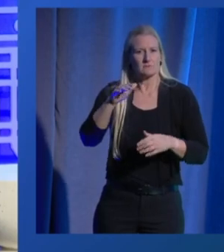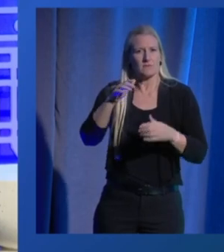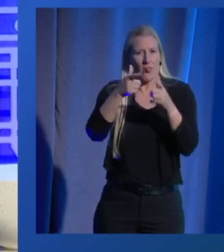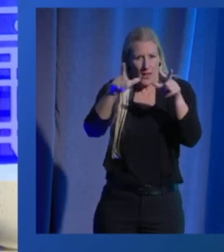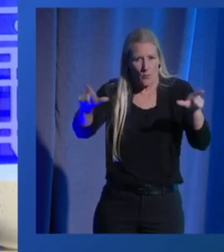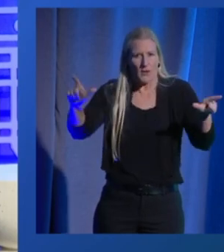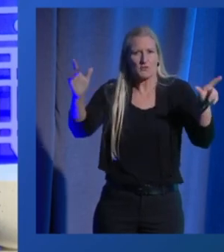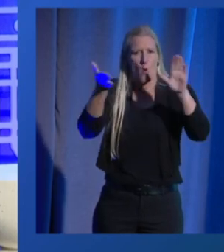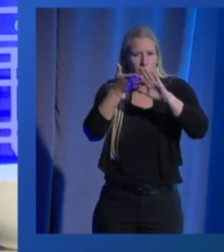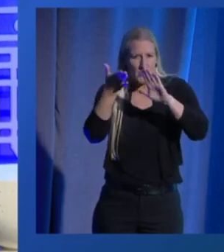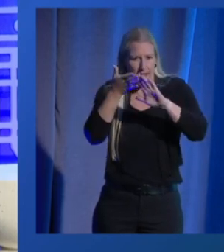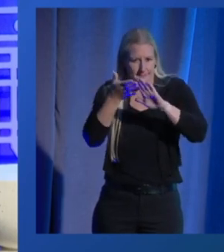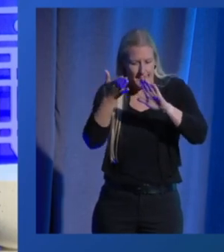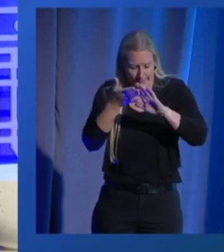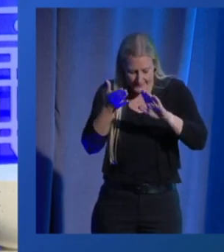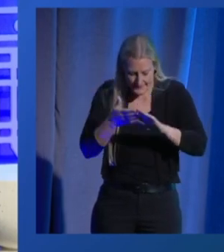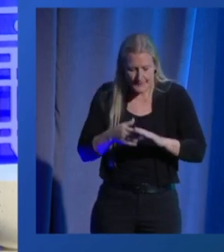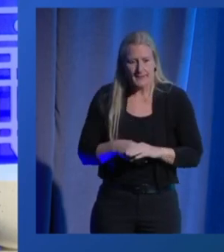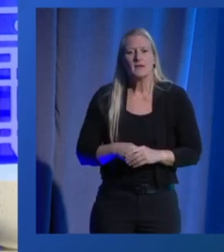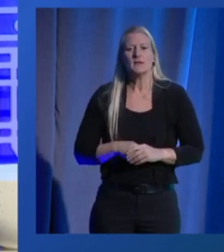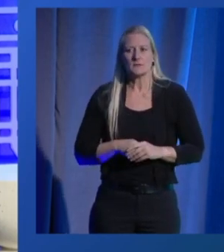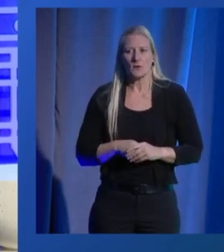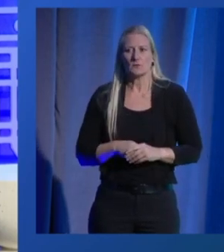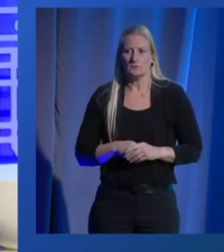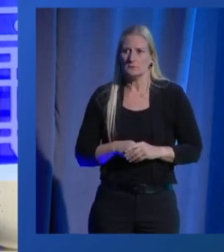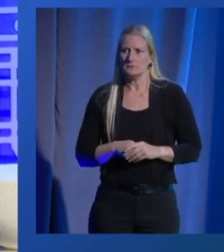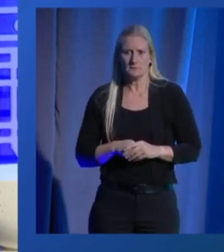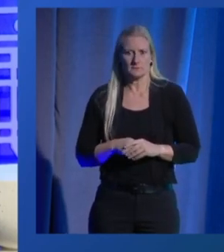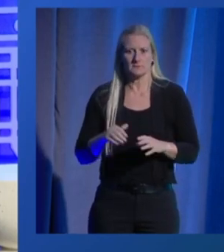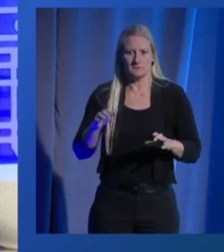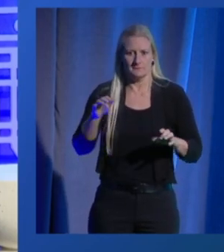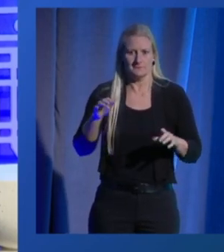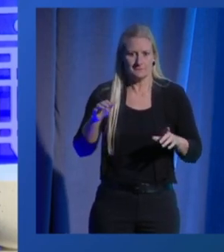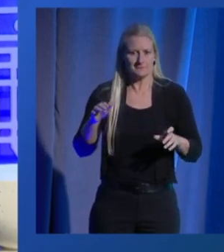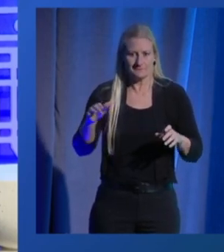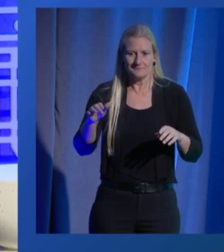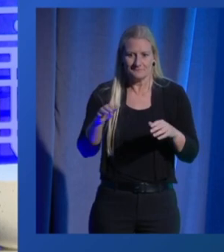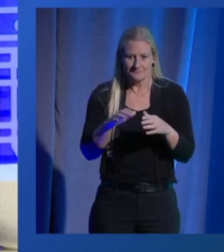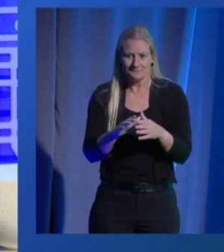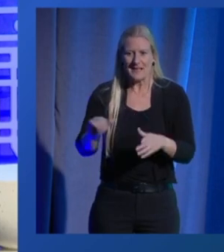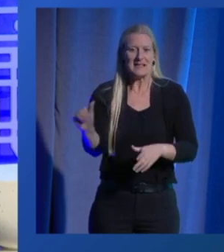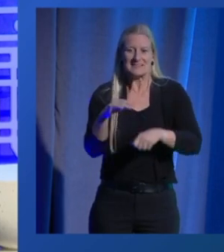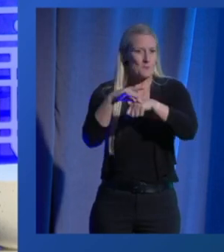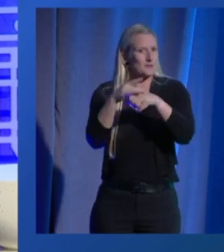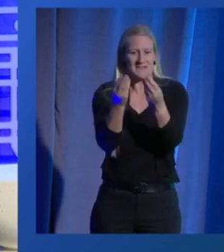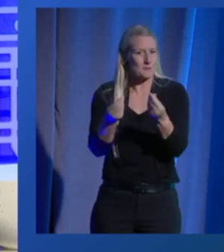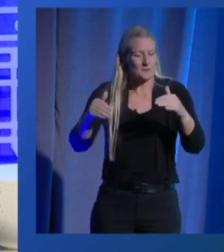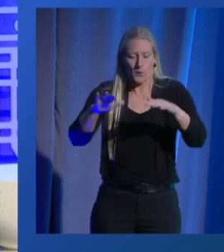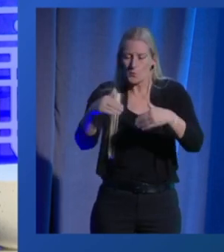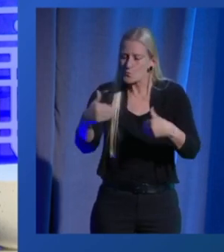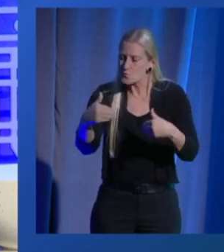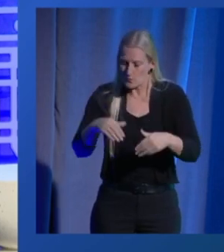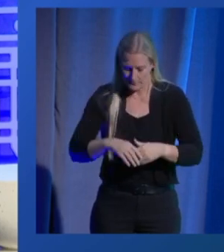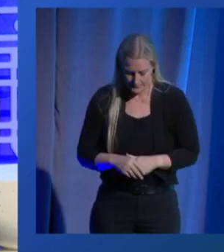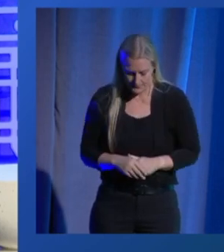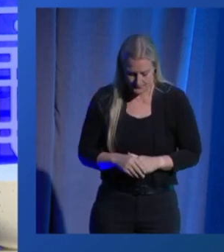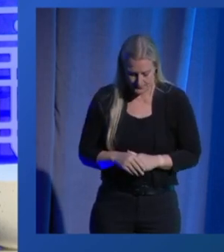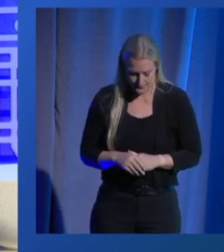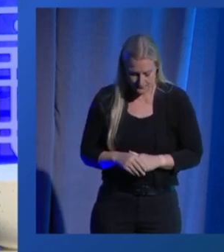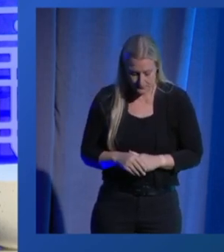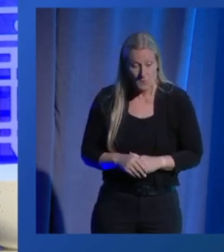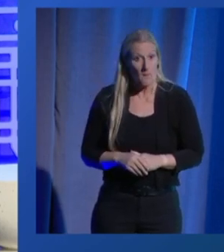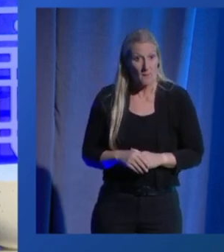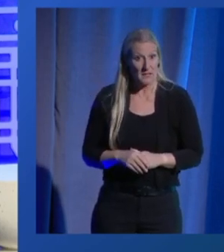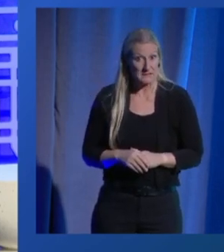analogous also to what we face in geospatial uh these large language models were not good at doing math problems in the beginning but in less than